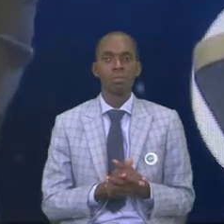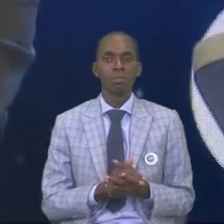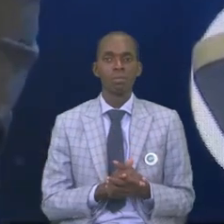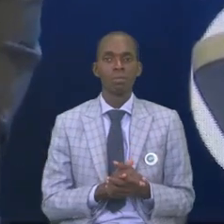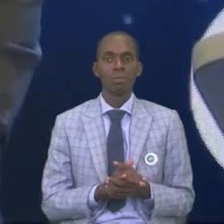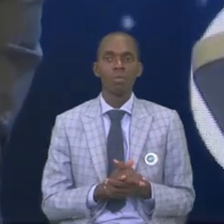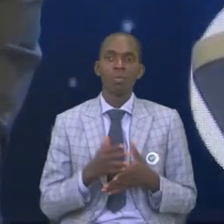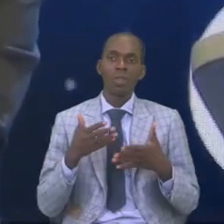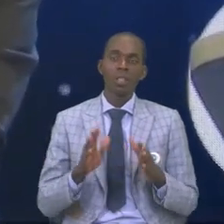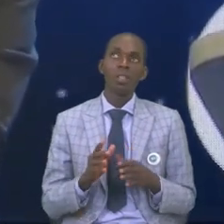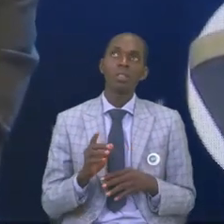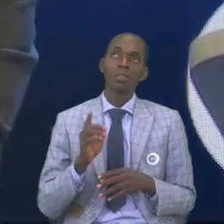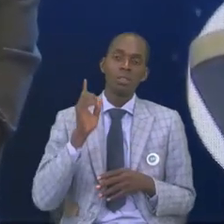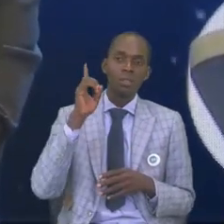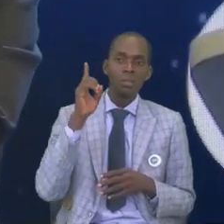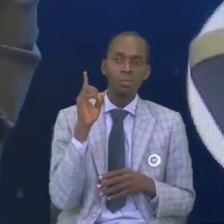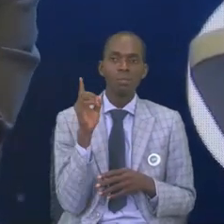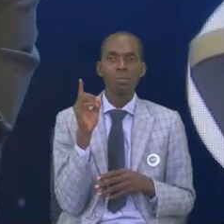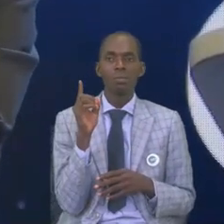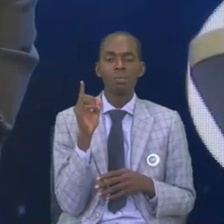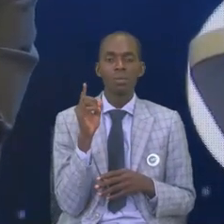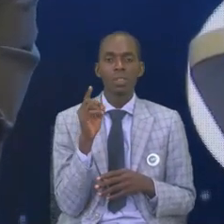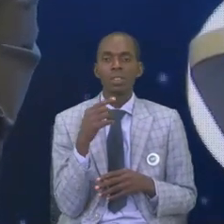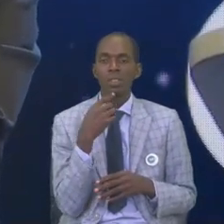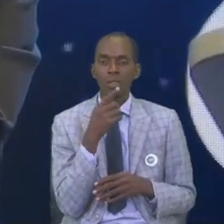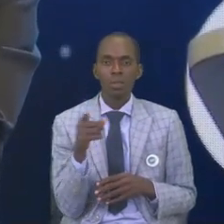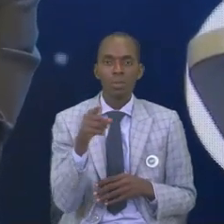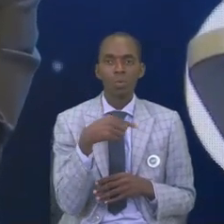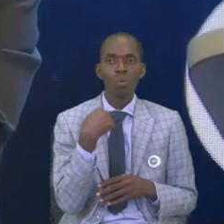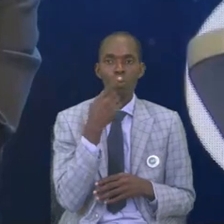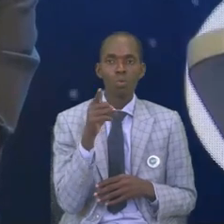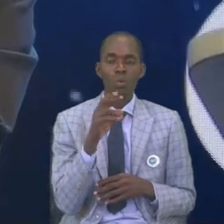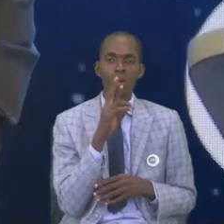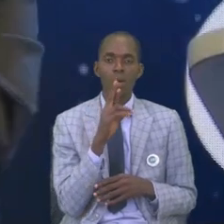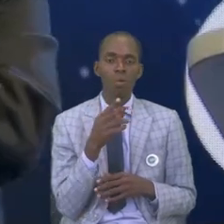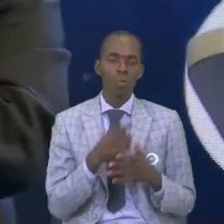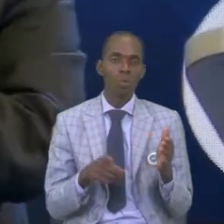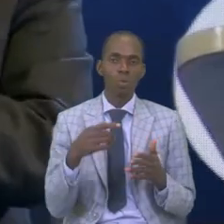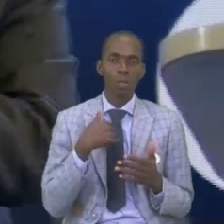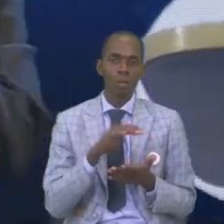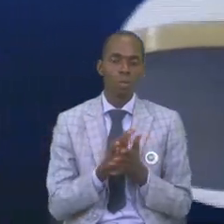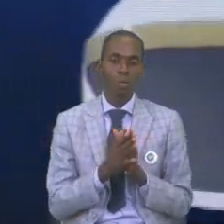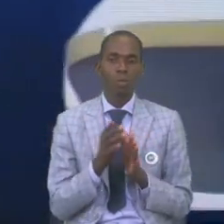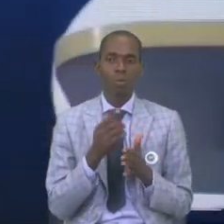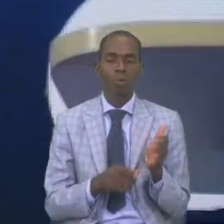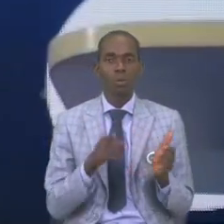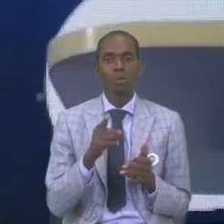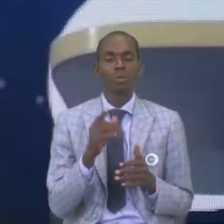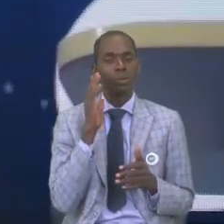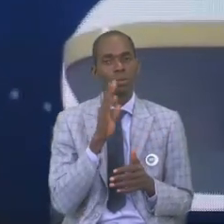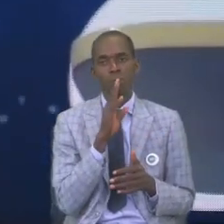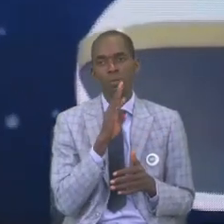Let him define who you are, what you become, what you do. The head,